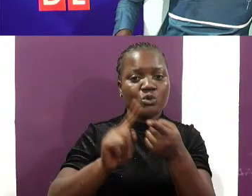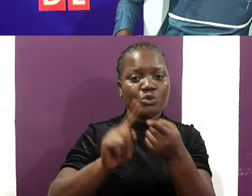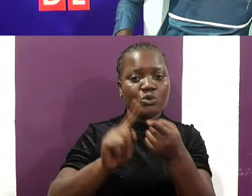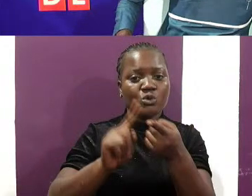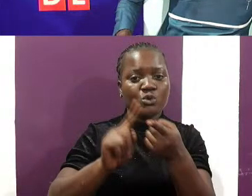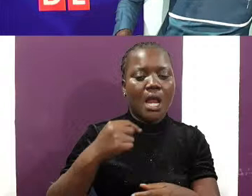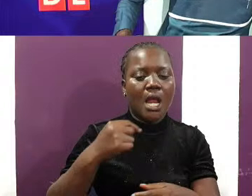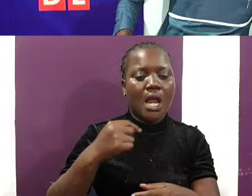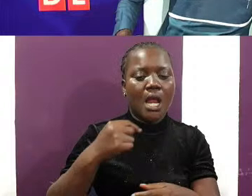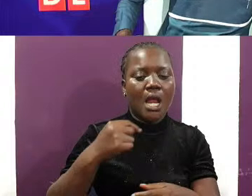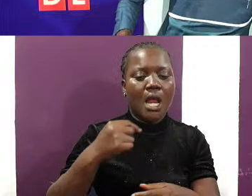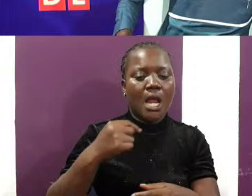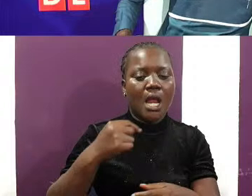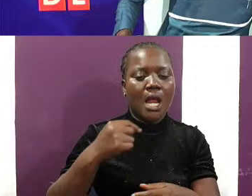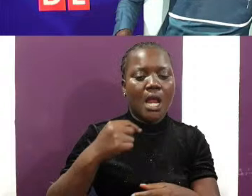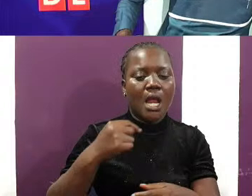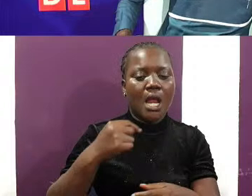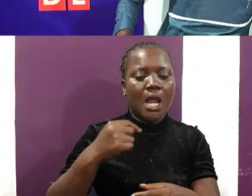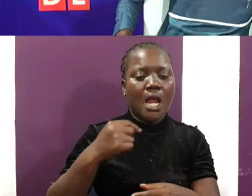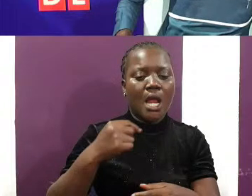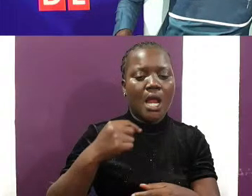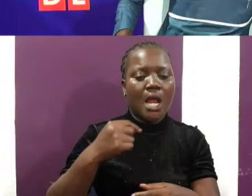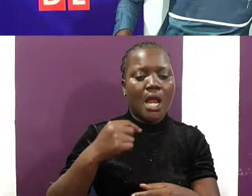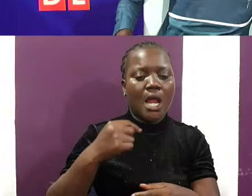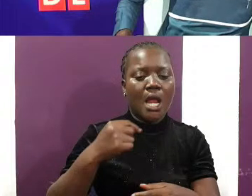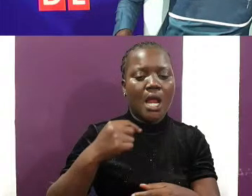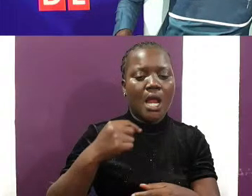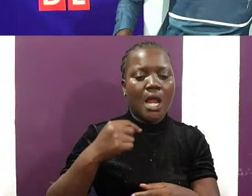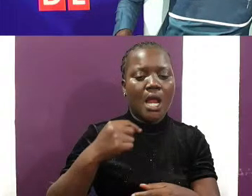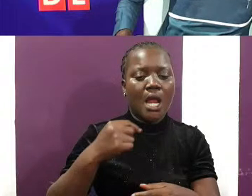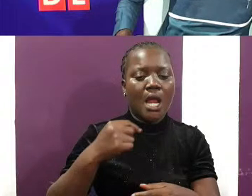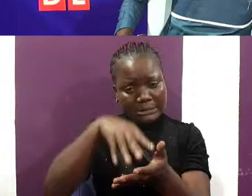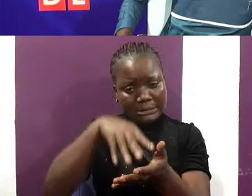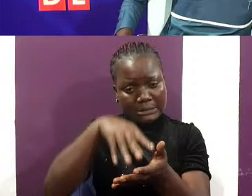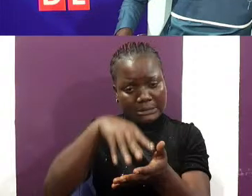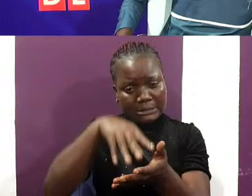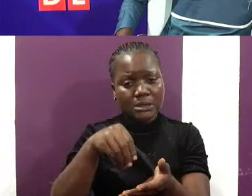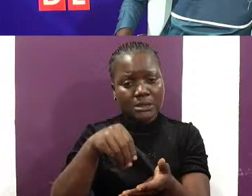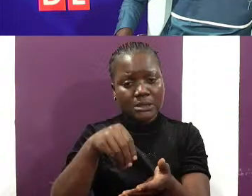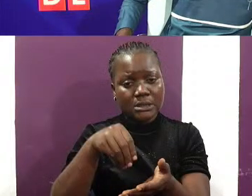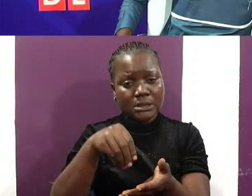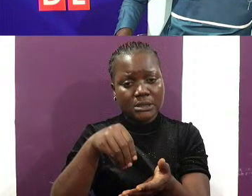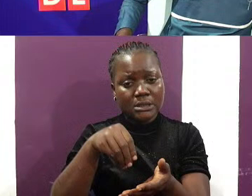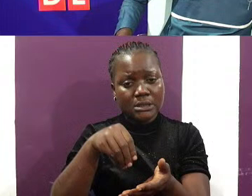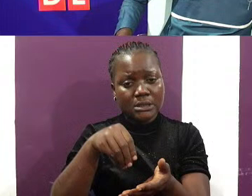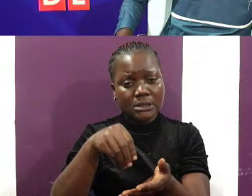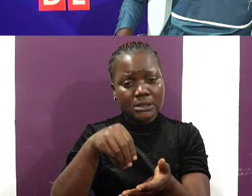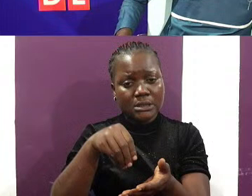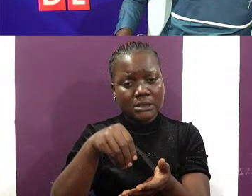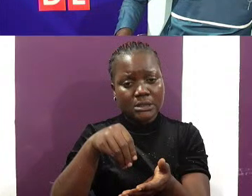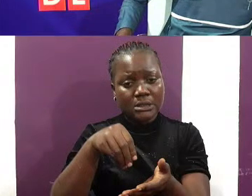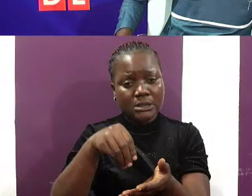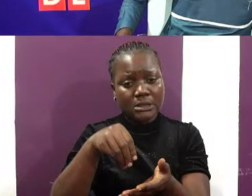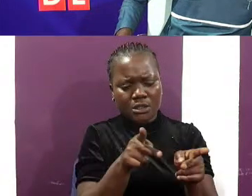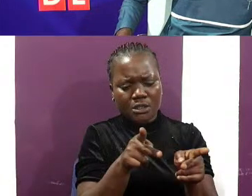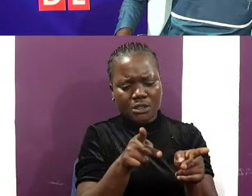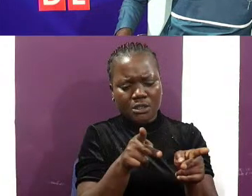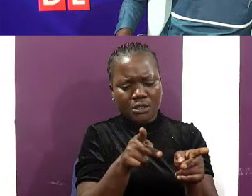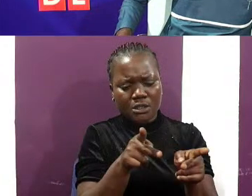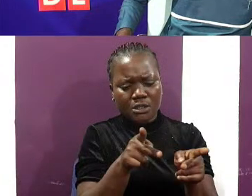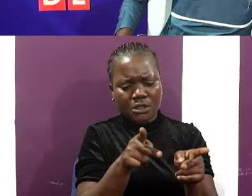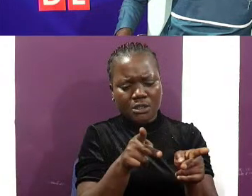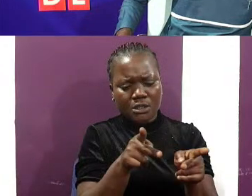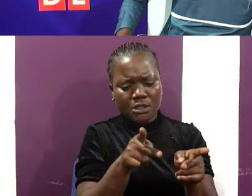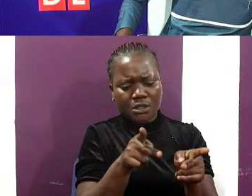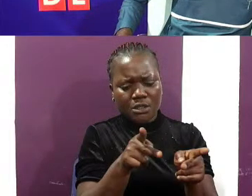church. Yeah. Of the glorious church. Edifa Atafono any anymore.